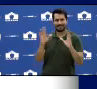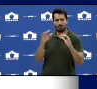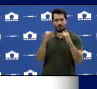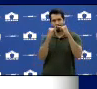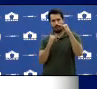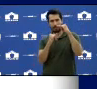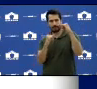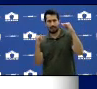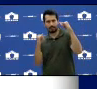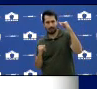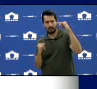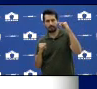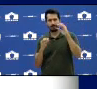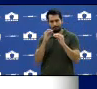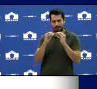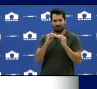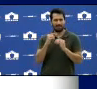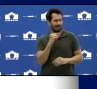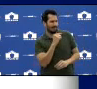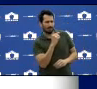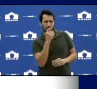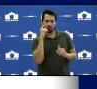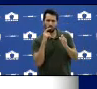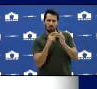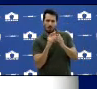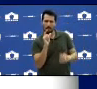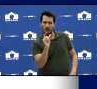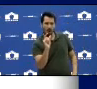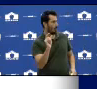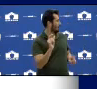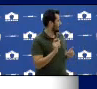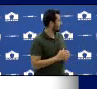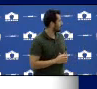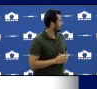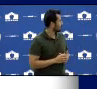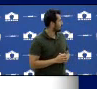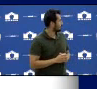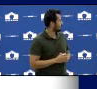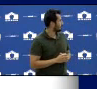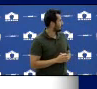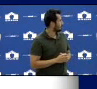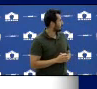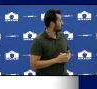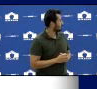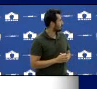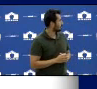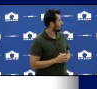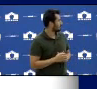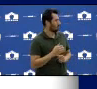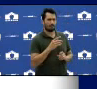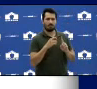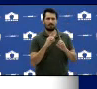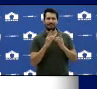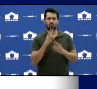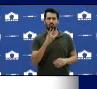boundaries. And that is this little piece here that is moving from District 2, or I'm sorry,